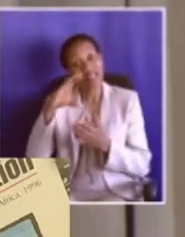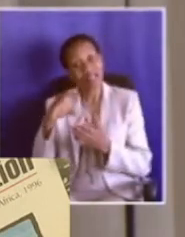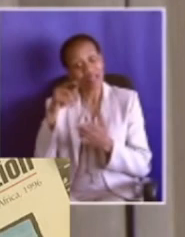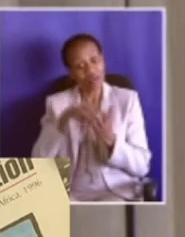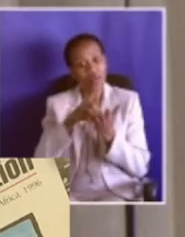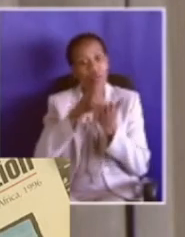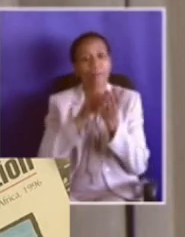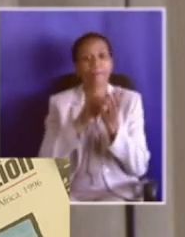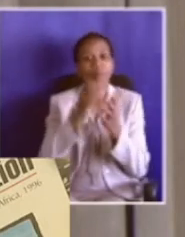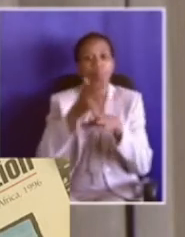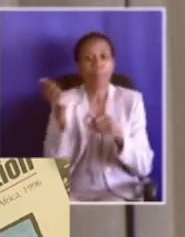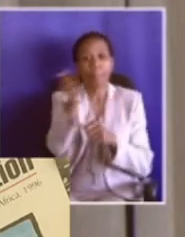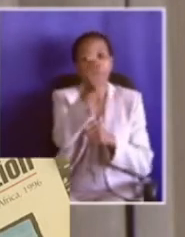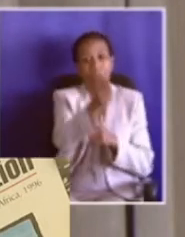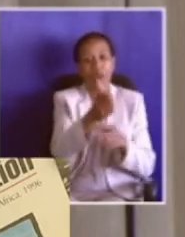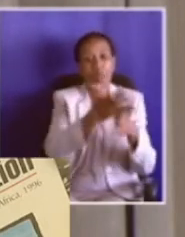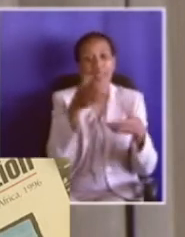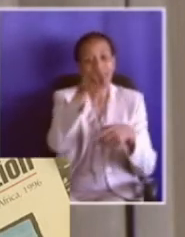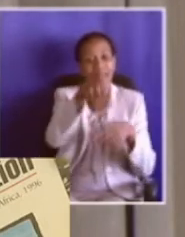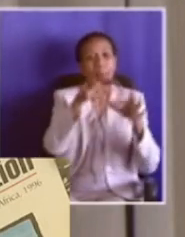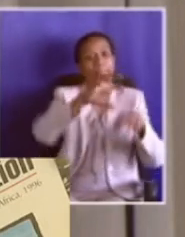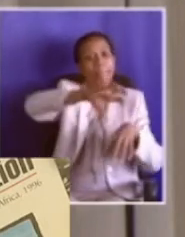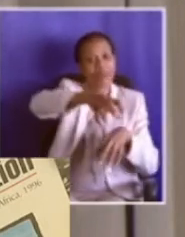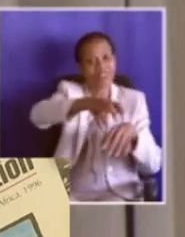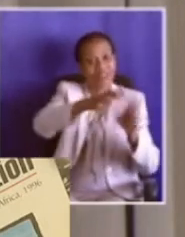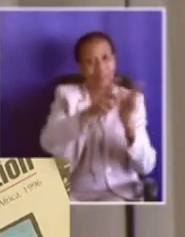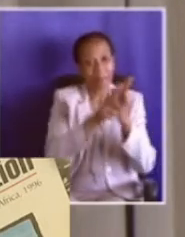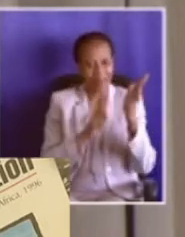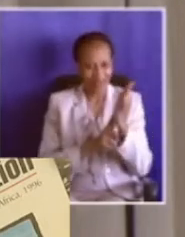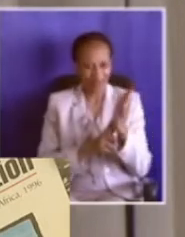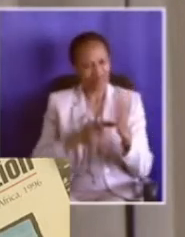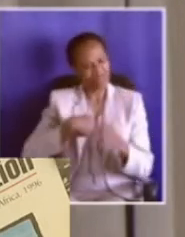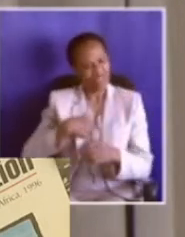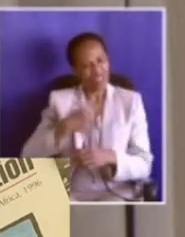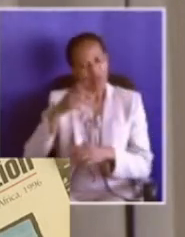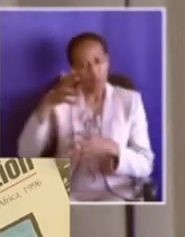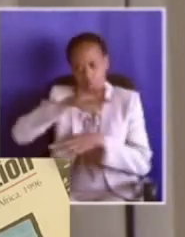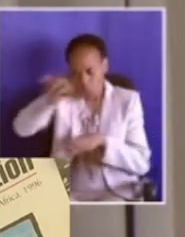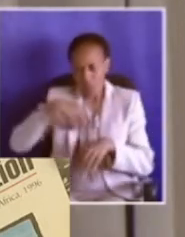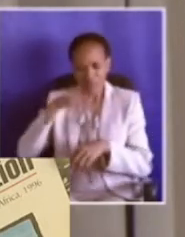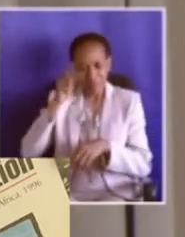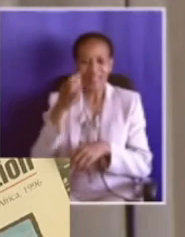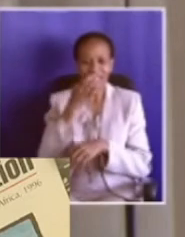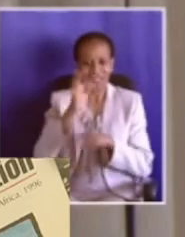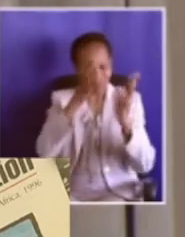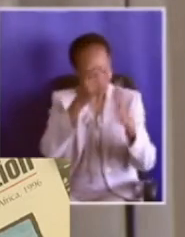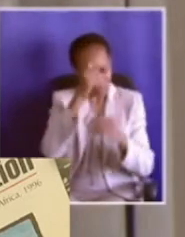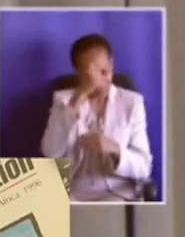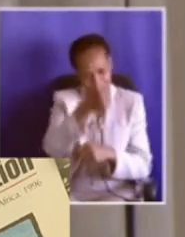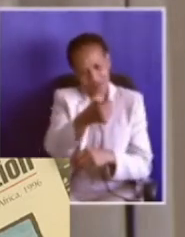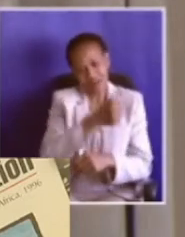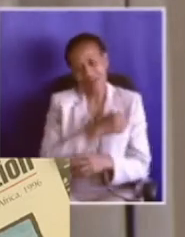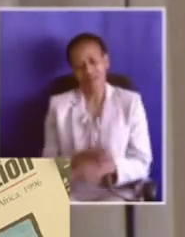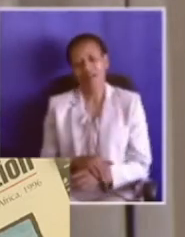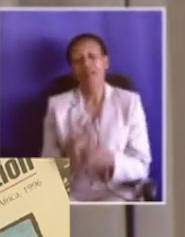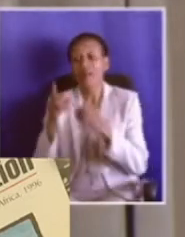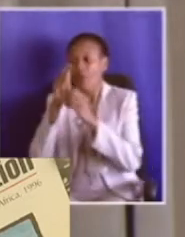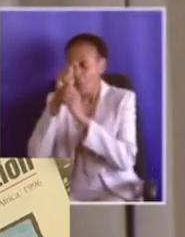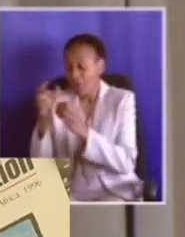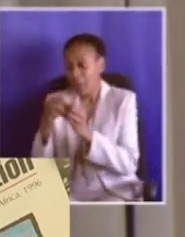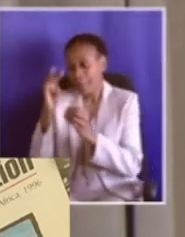parliament. So I do think on behalf of the NCOP, we can wish him all the best. And Honorable Mahile, I think you remember